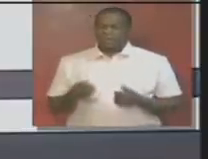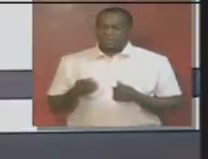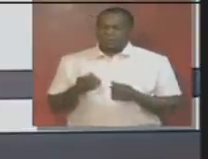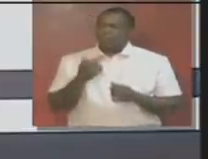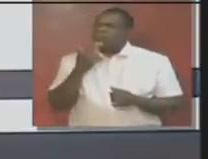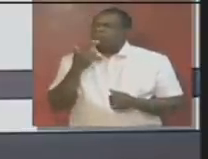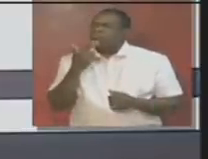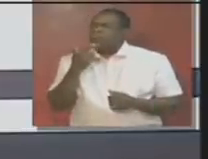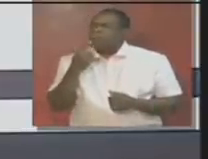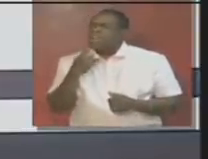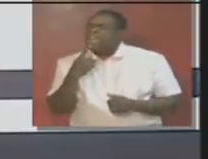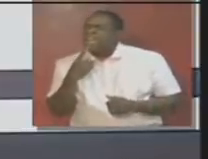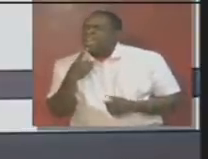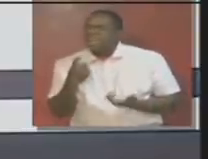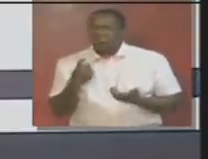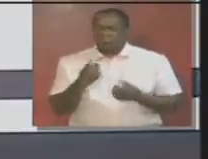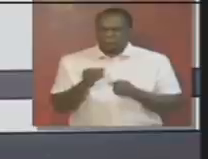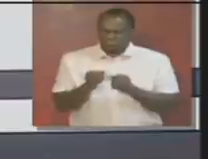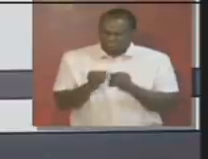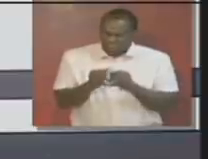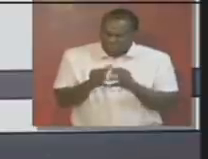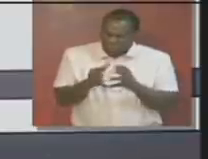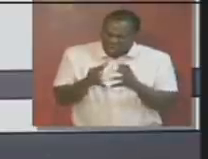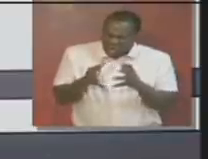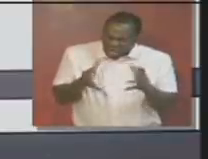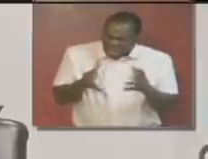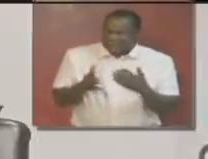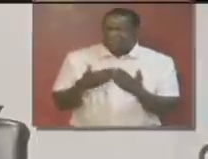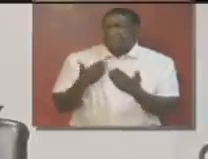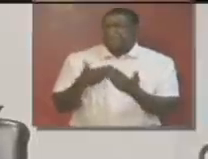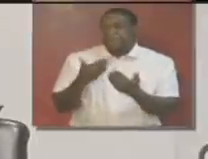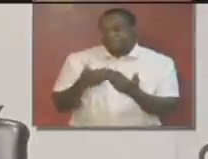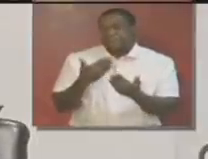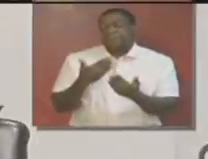as viruses and bacteria and so on. Thank you.